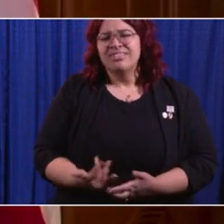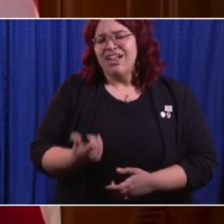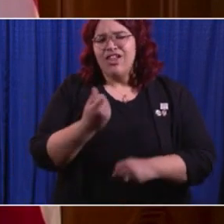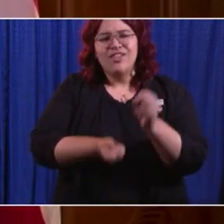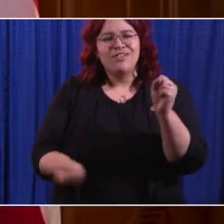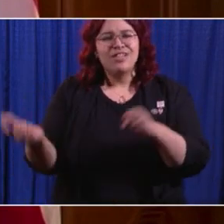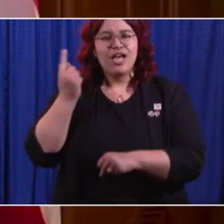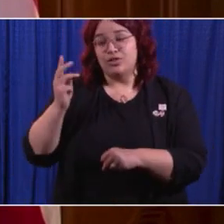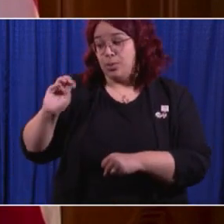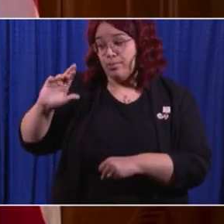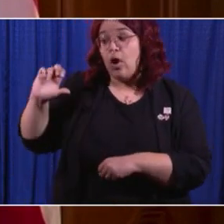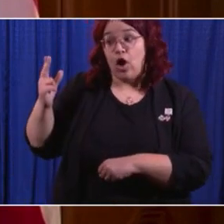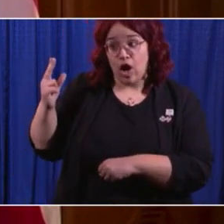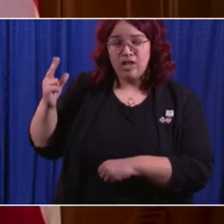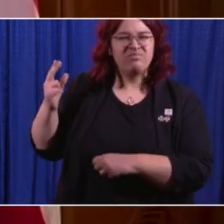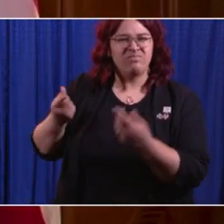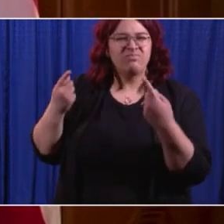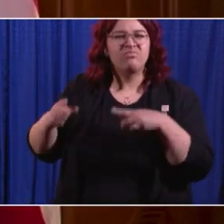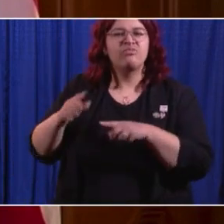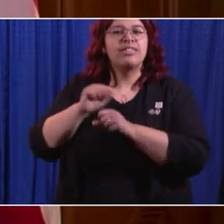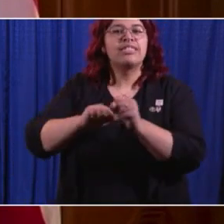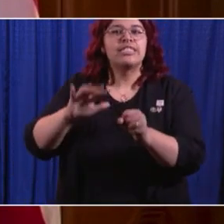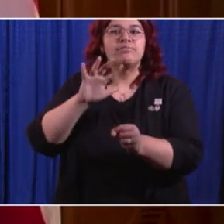people would not have to